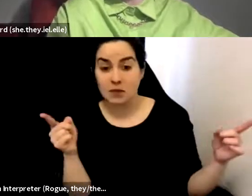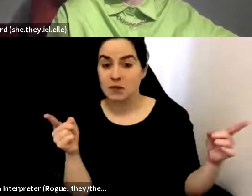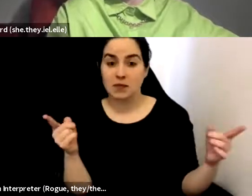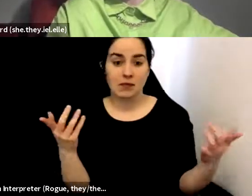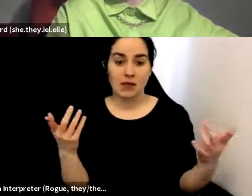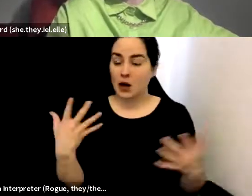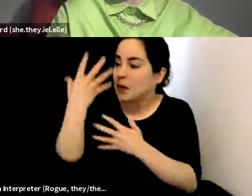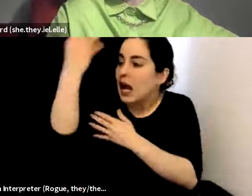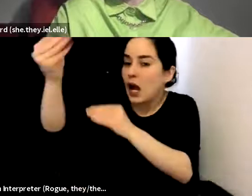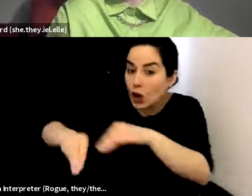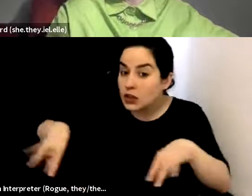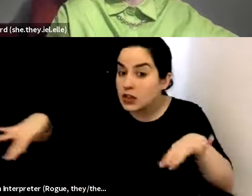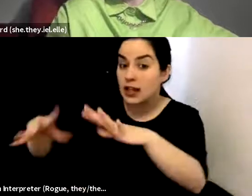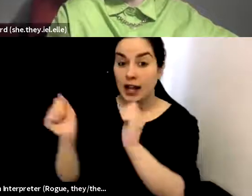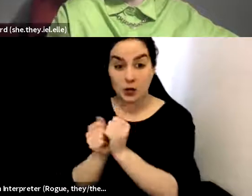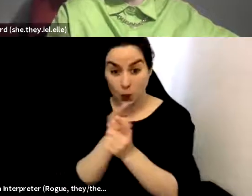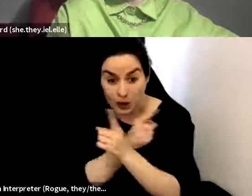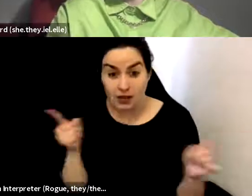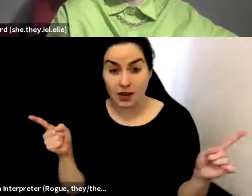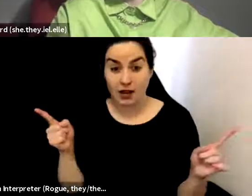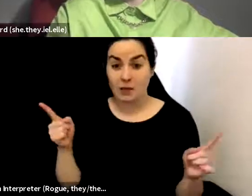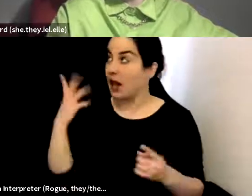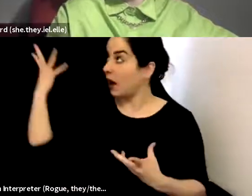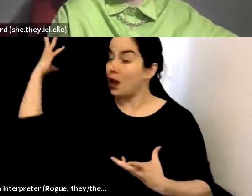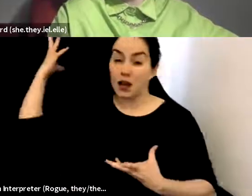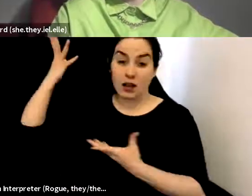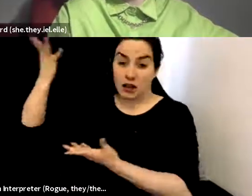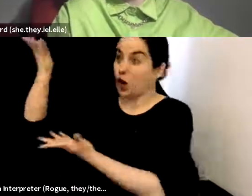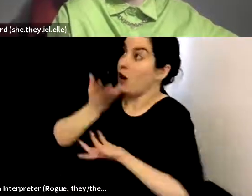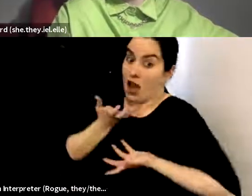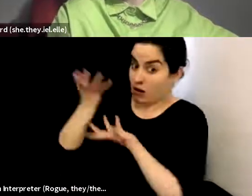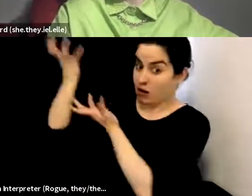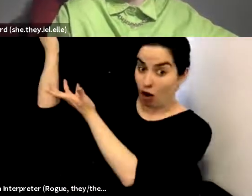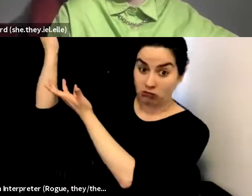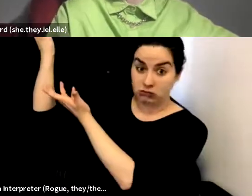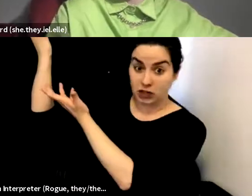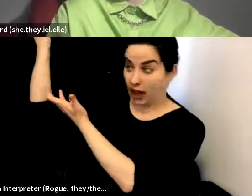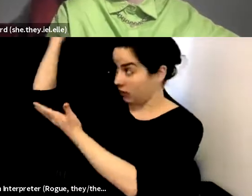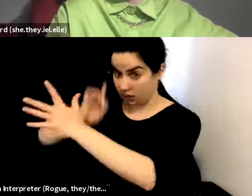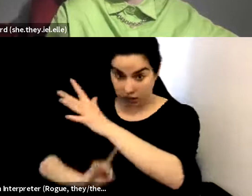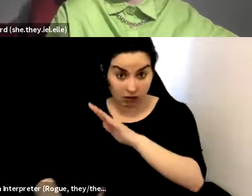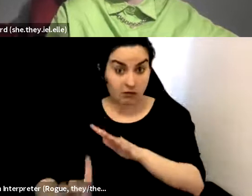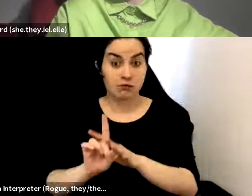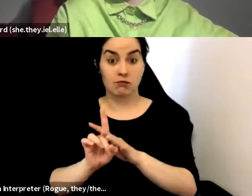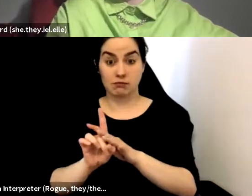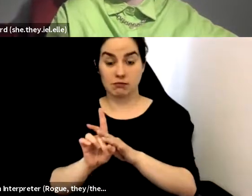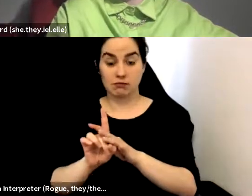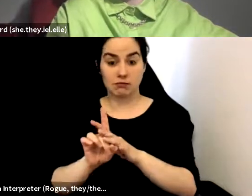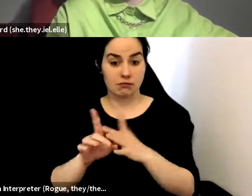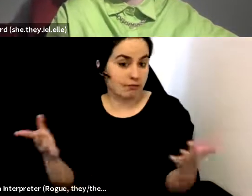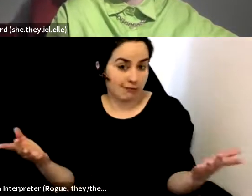the land with them. And I called them in, and they showed up, and we,